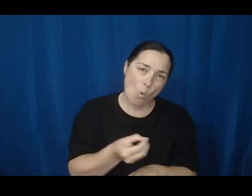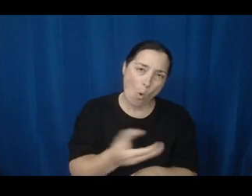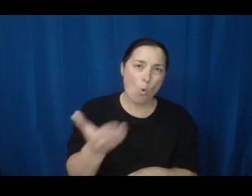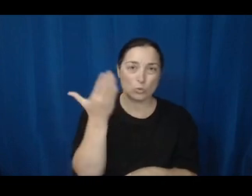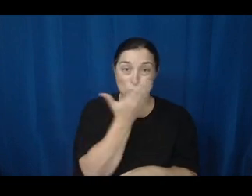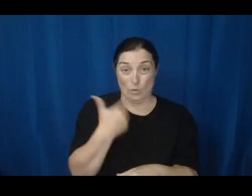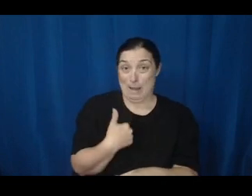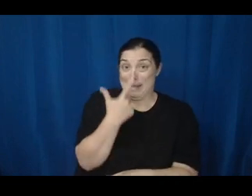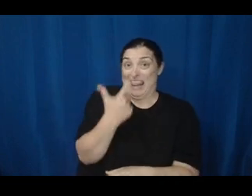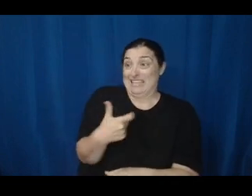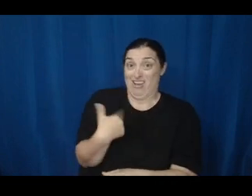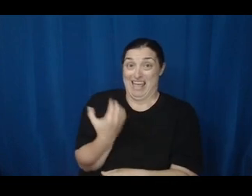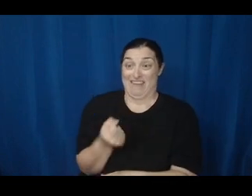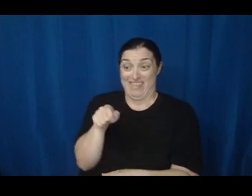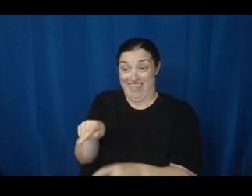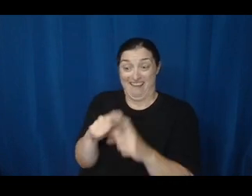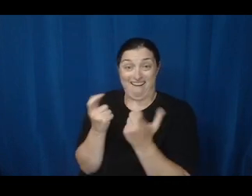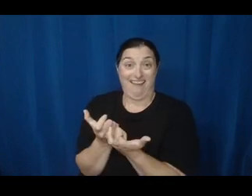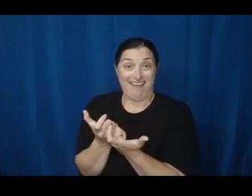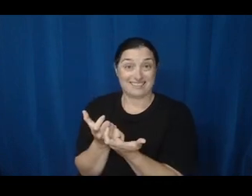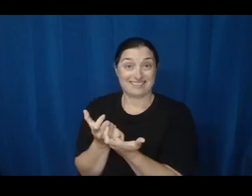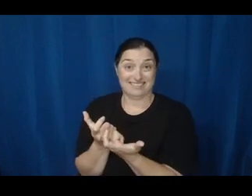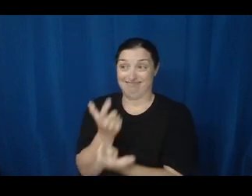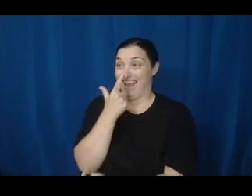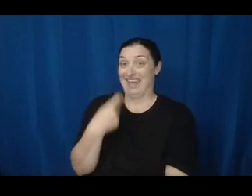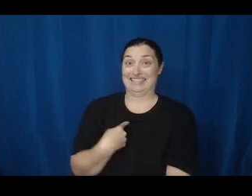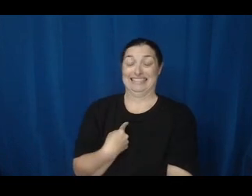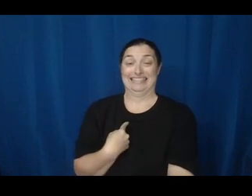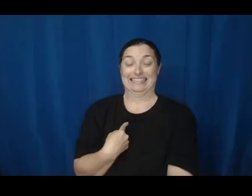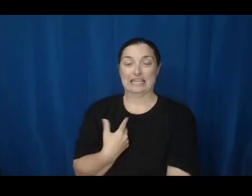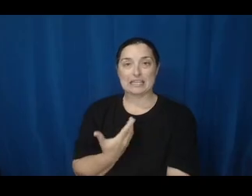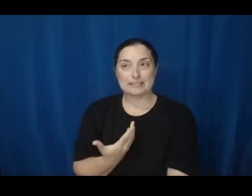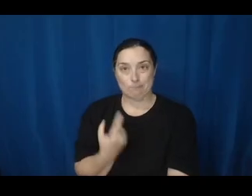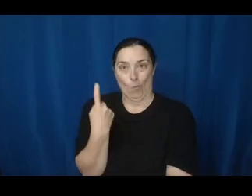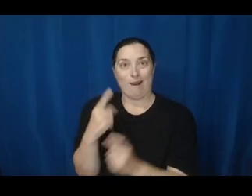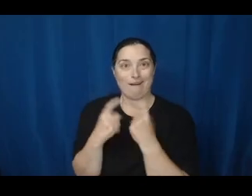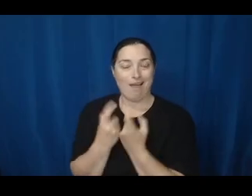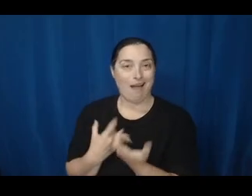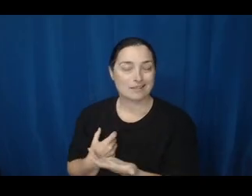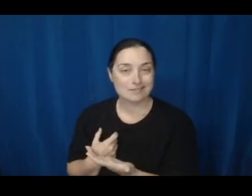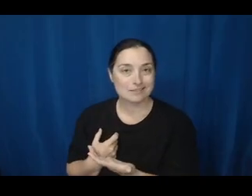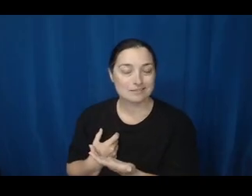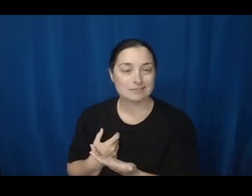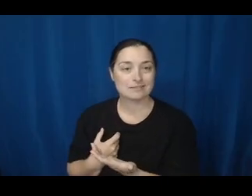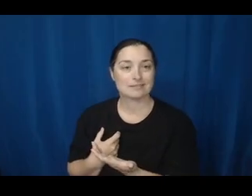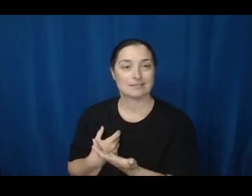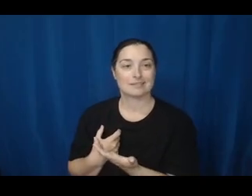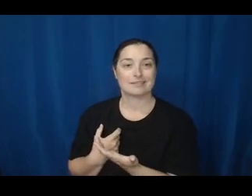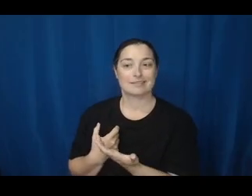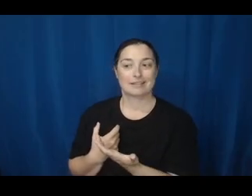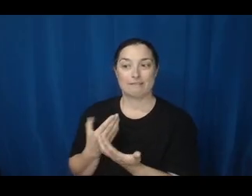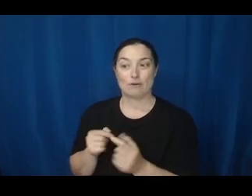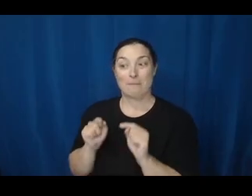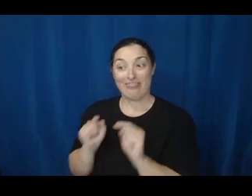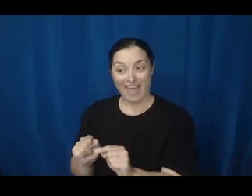one class that's formatted that way. And I think from that, I'm really sad that I didn't